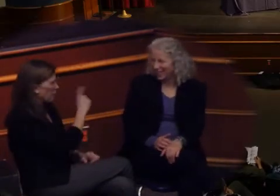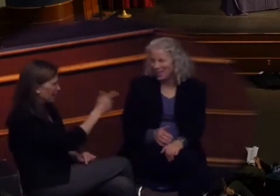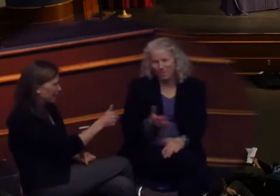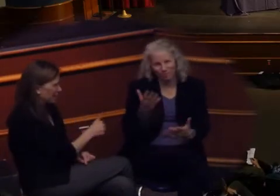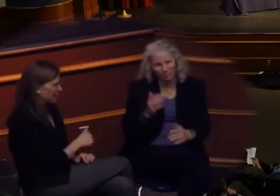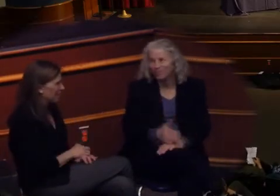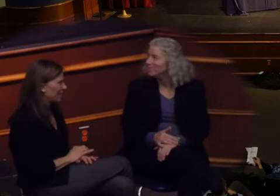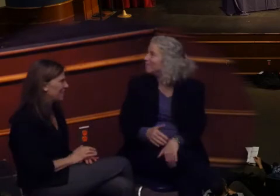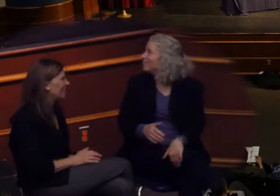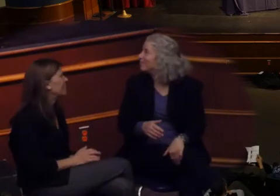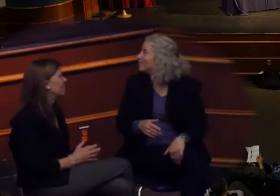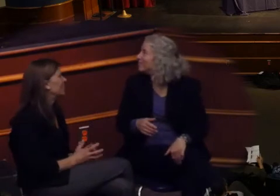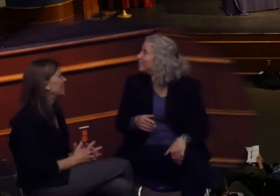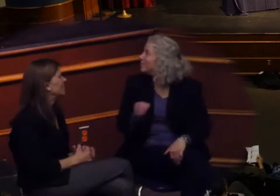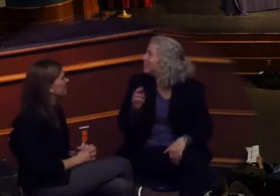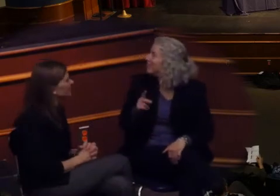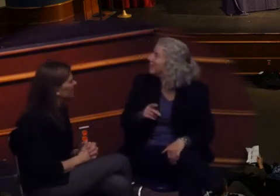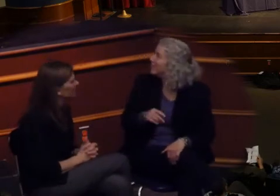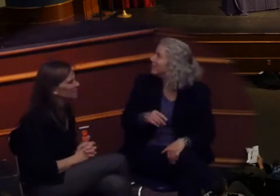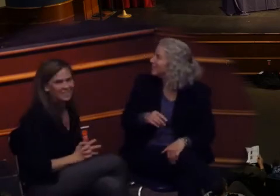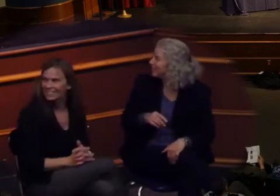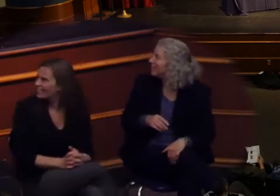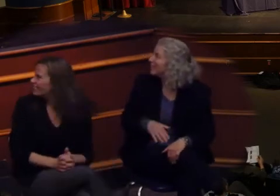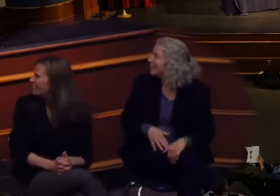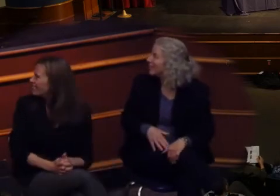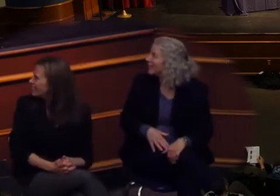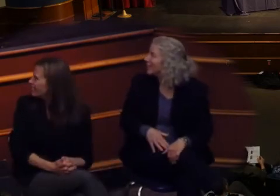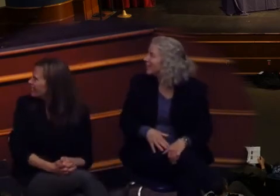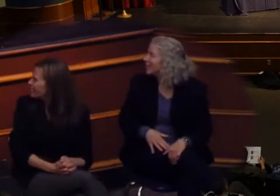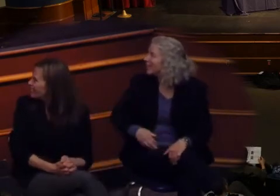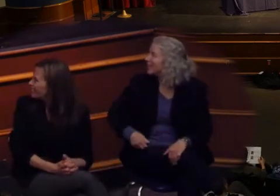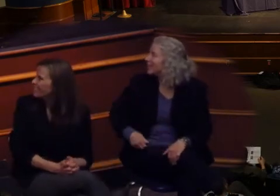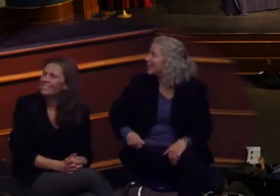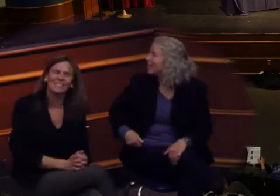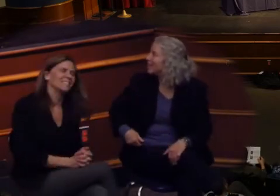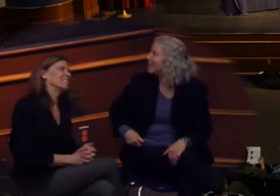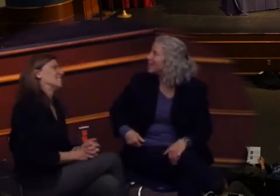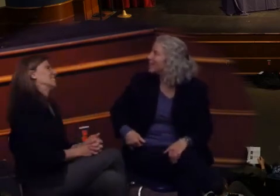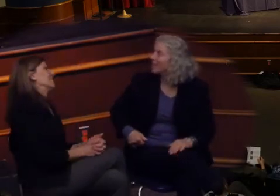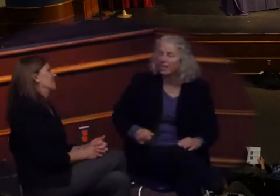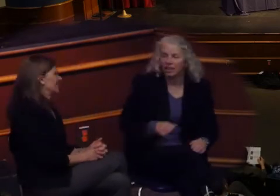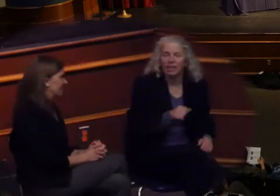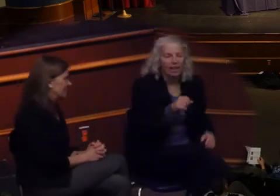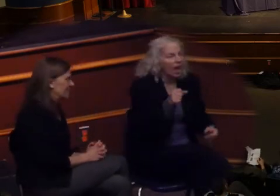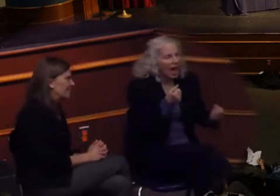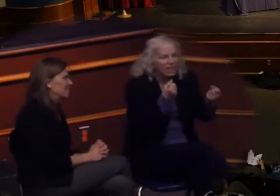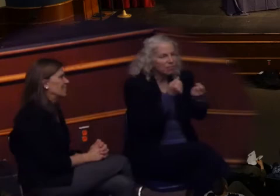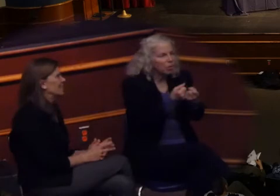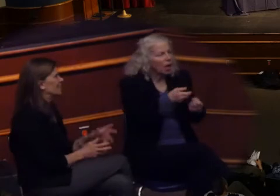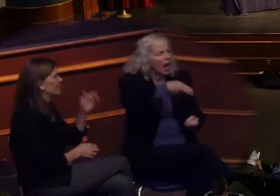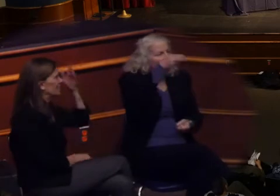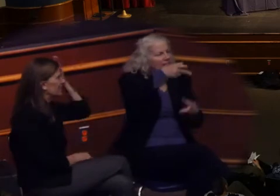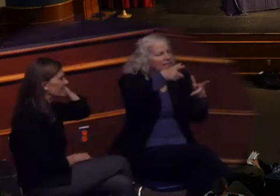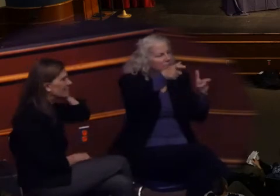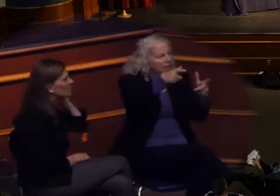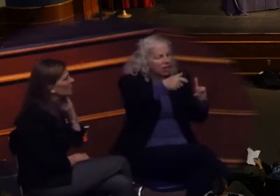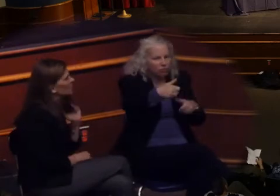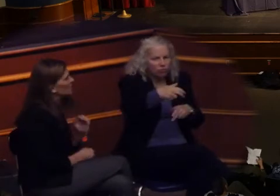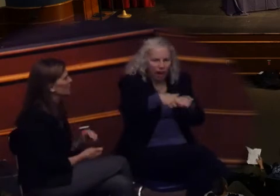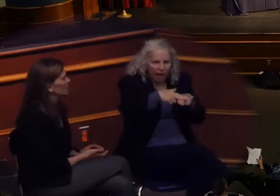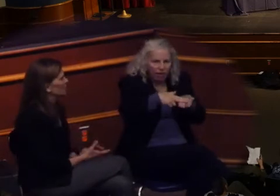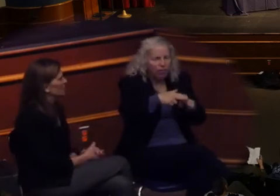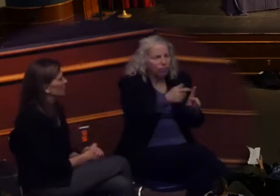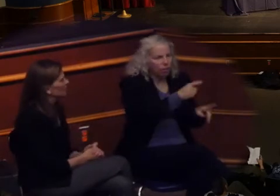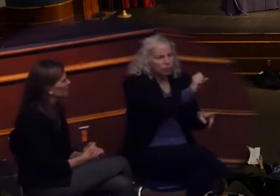Are you looking at Bob? Oh. I'll take it. Yes, I support high-speed rail from Springfield to Boston.